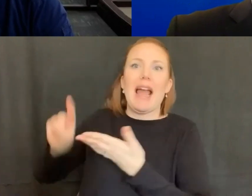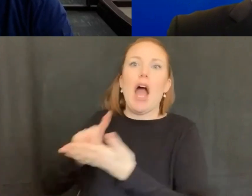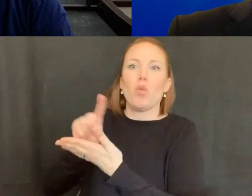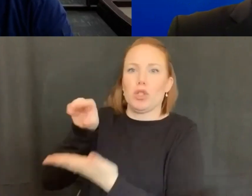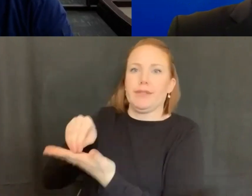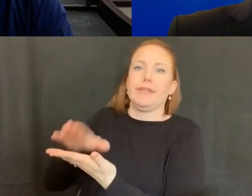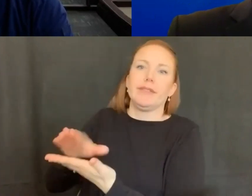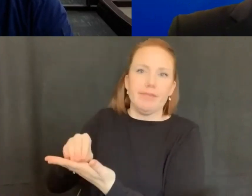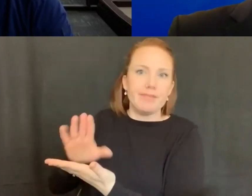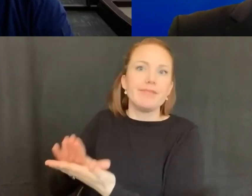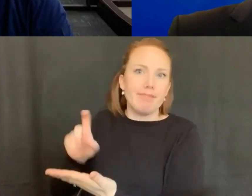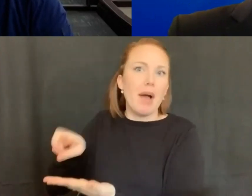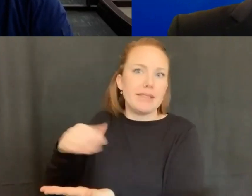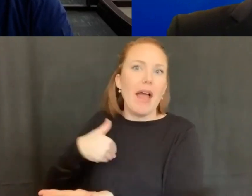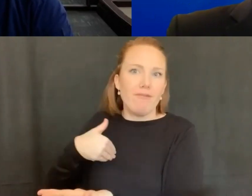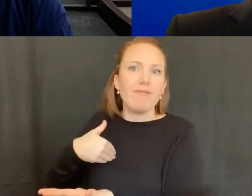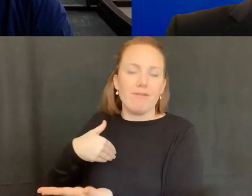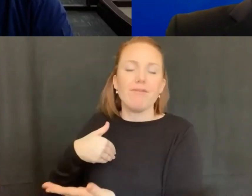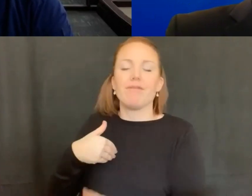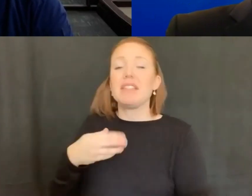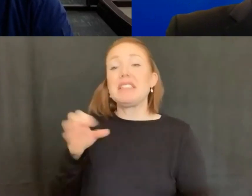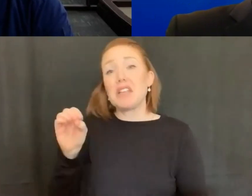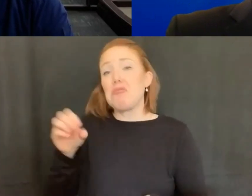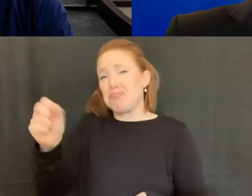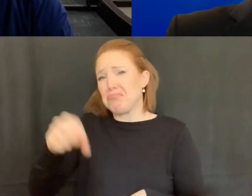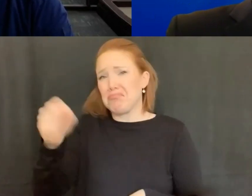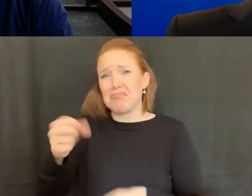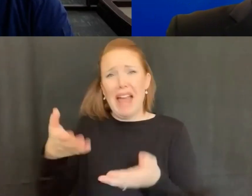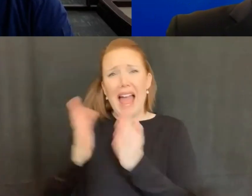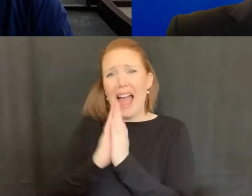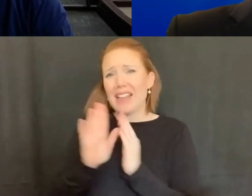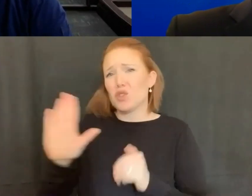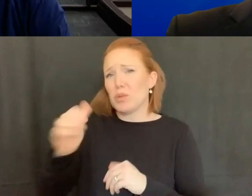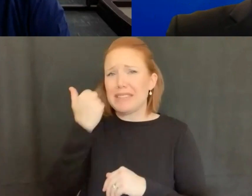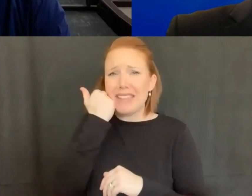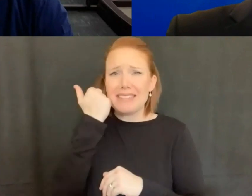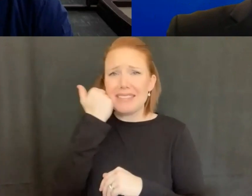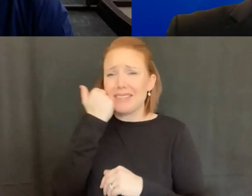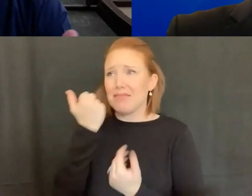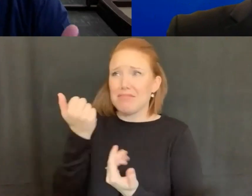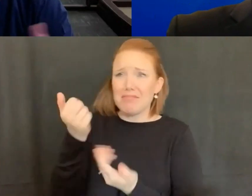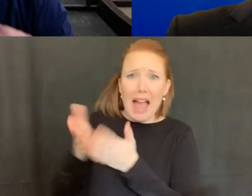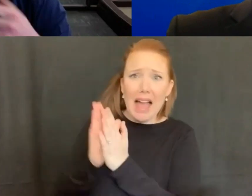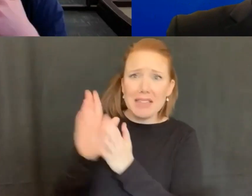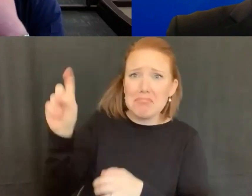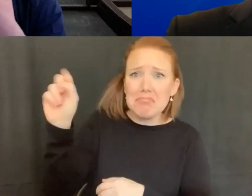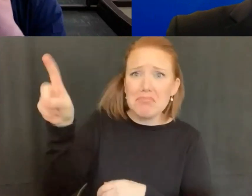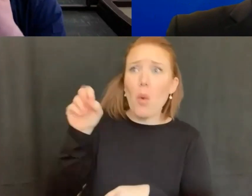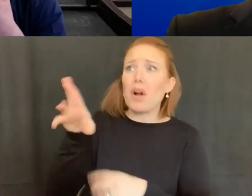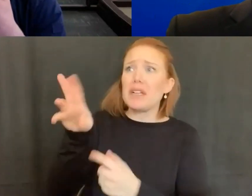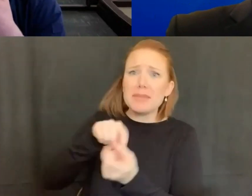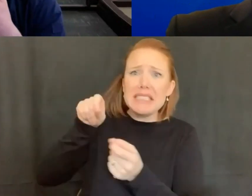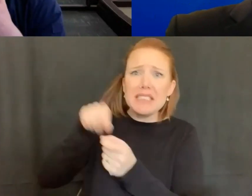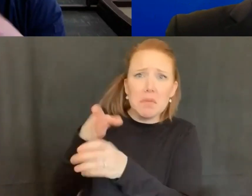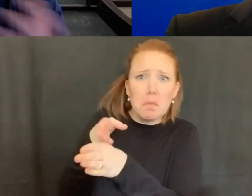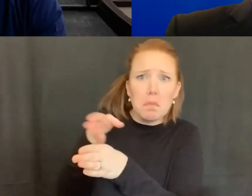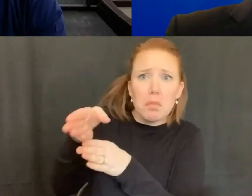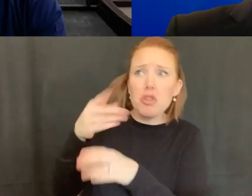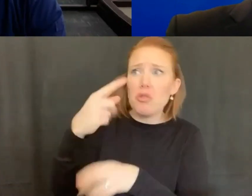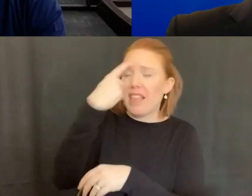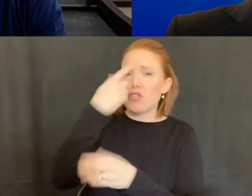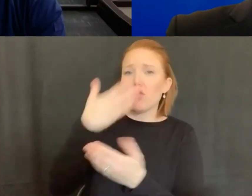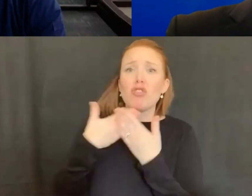anyway. But yeah, just ask your dental provider is a good one, or if there's a specific specialty that you think might be for you,